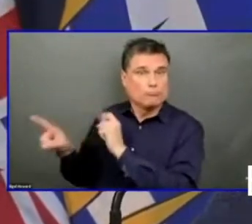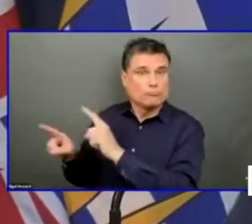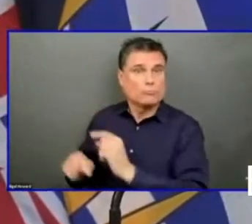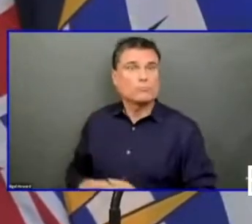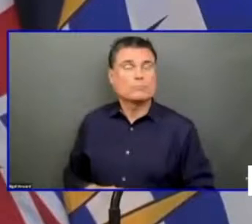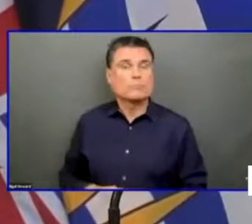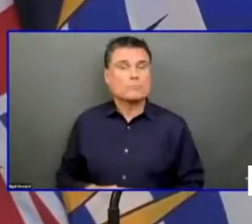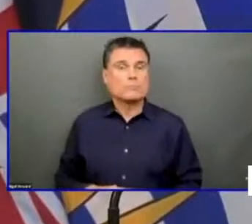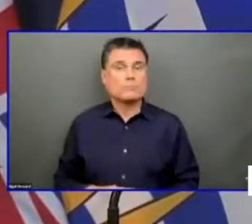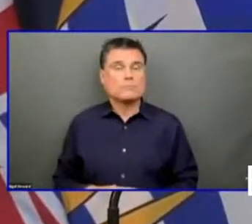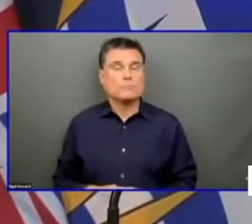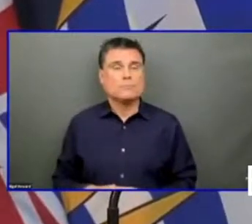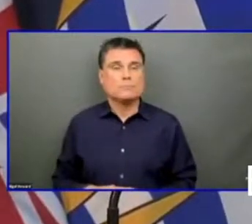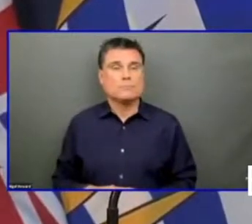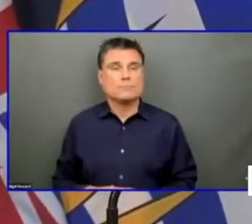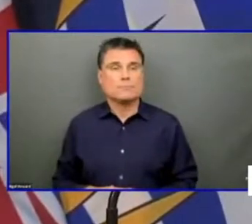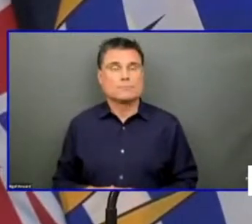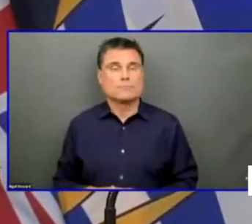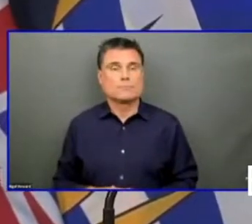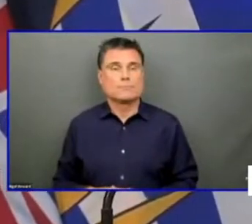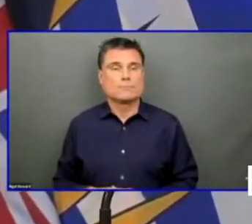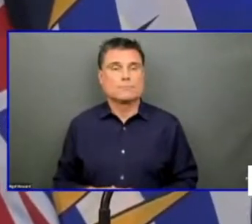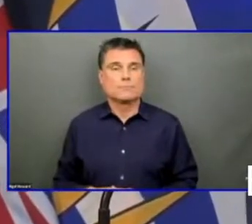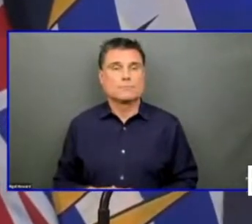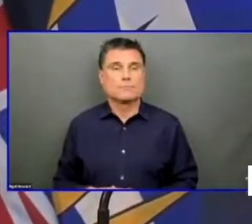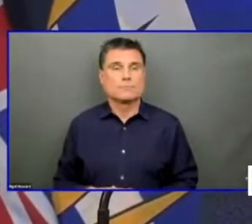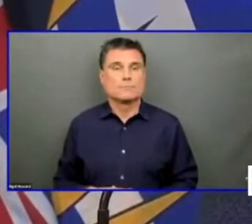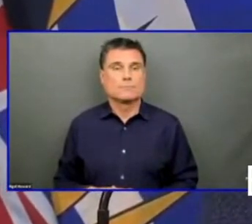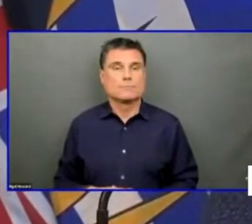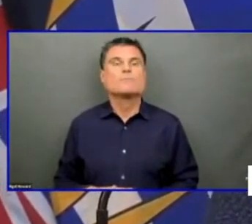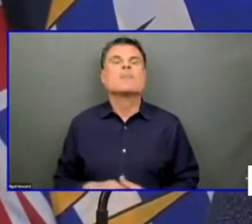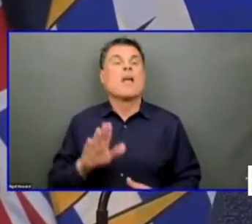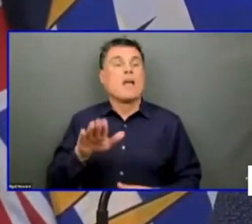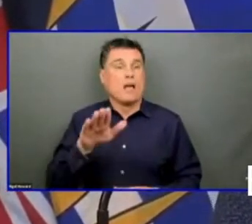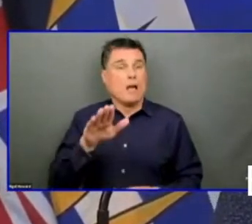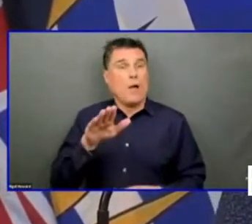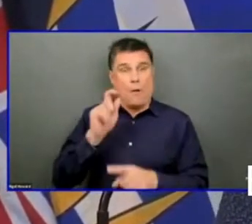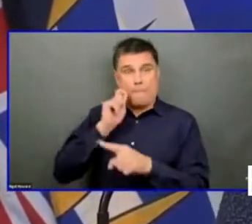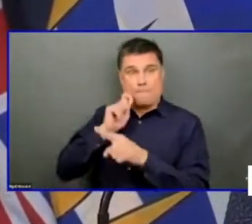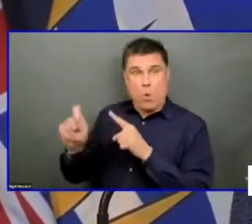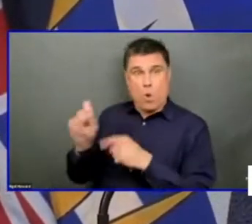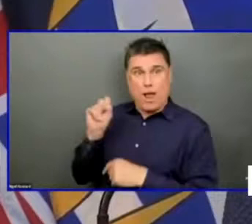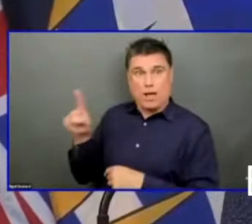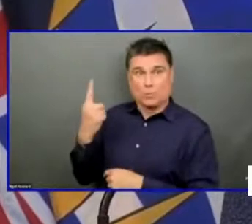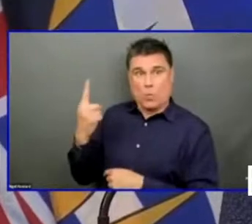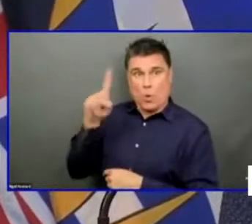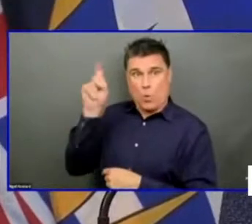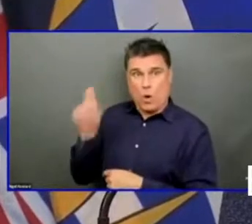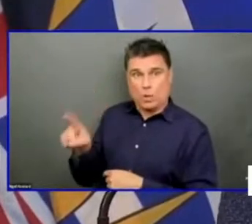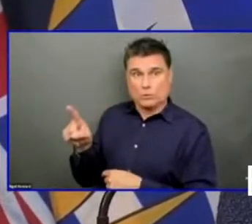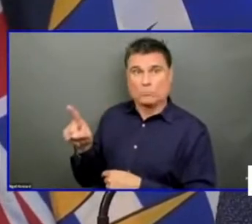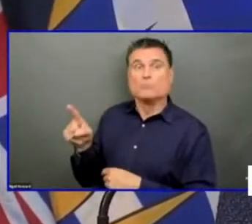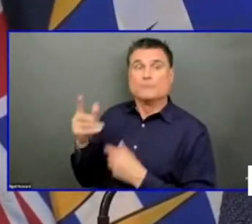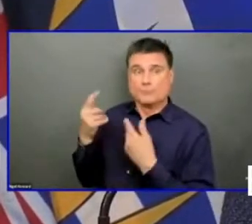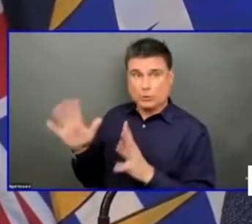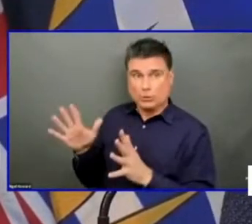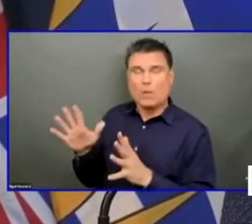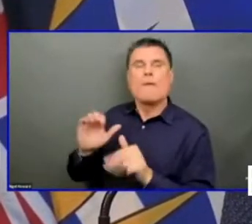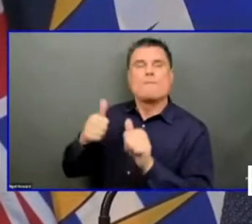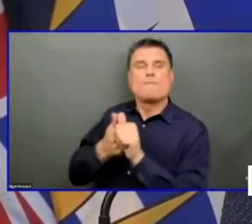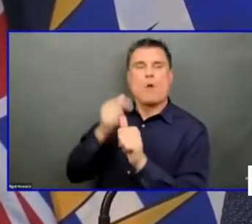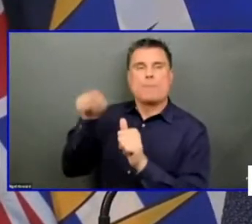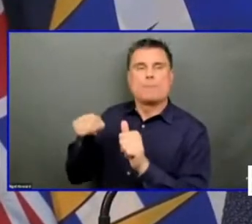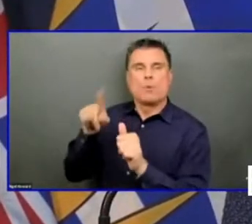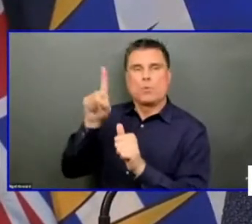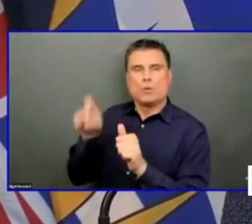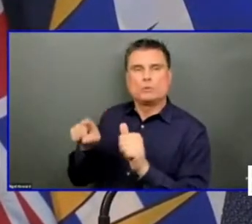Thank you, Minister. As a reminder to everybody on the phone line, please press *1 to enter the queue. You're limited to one question and one follow-up. I would also ask that you